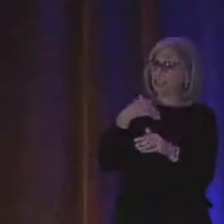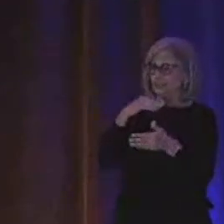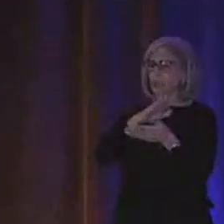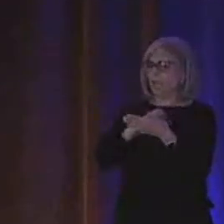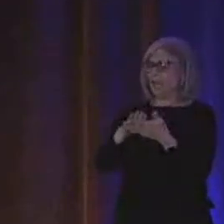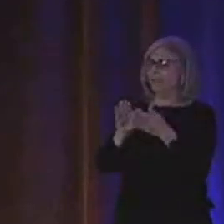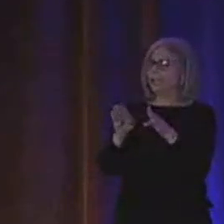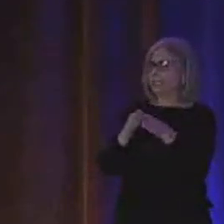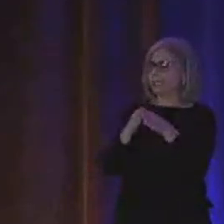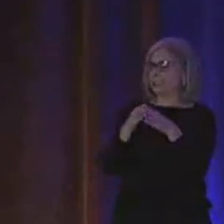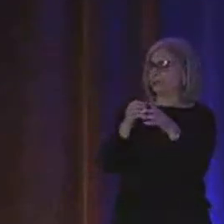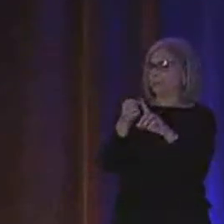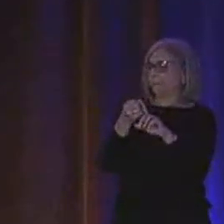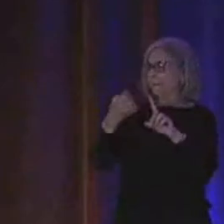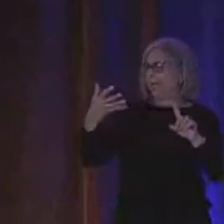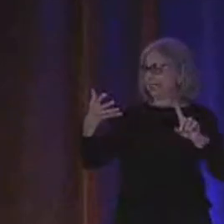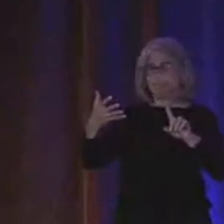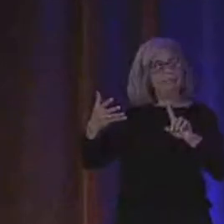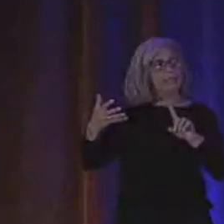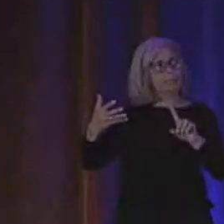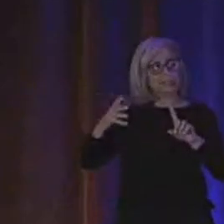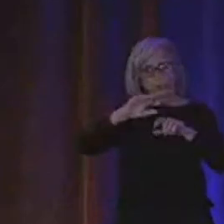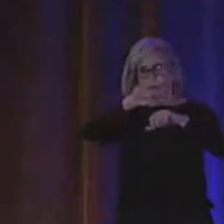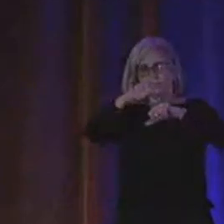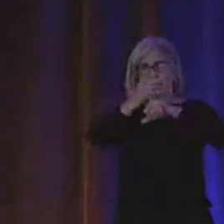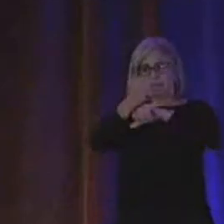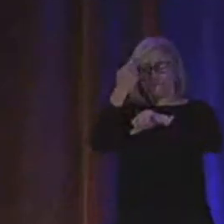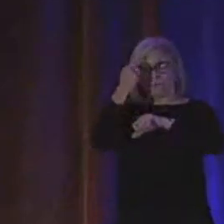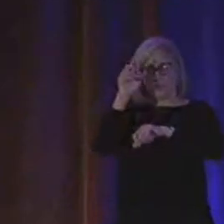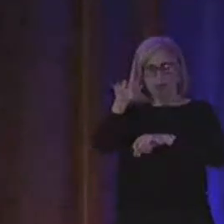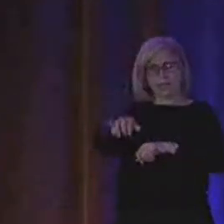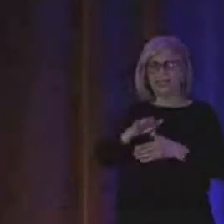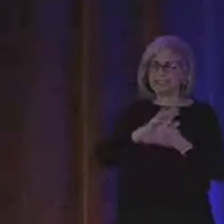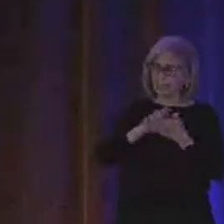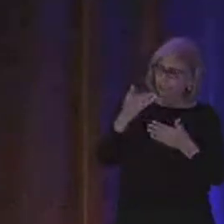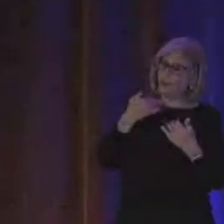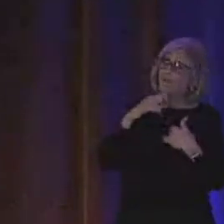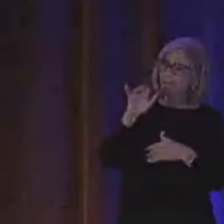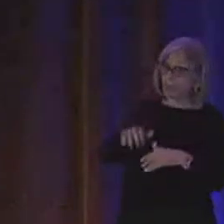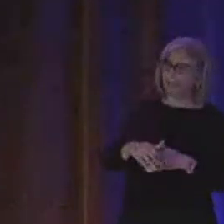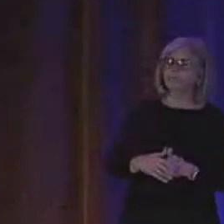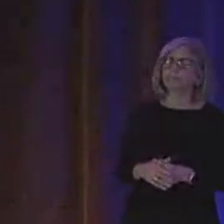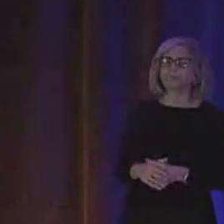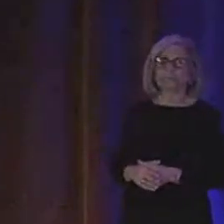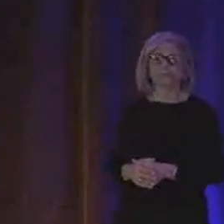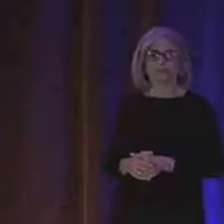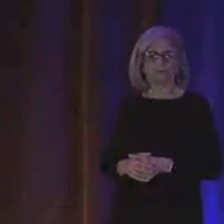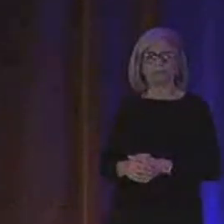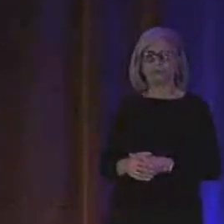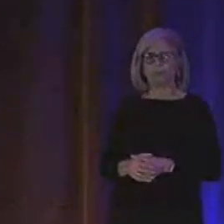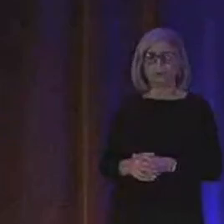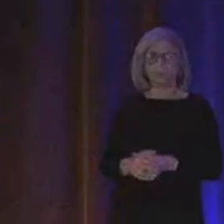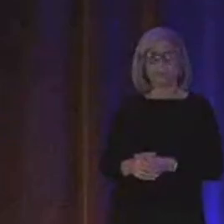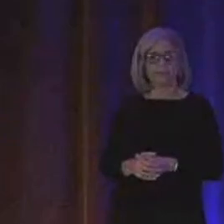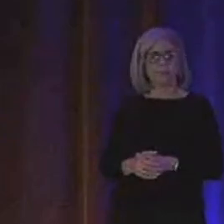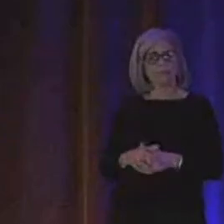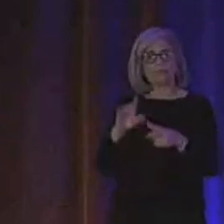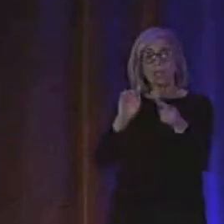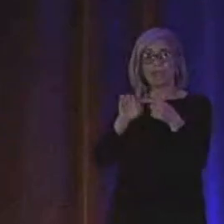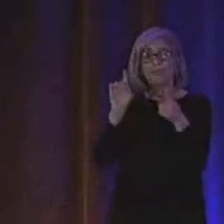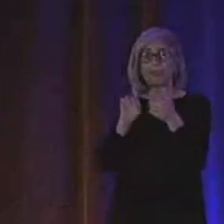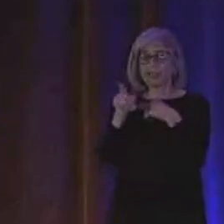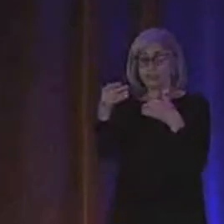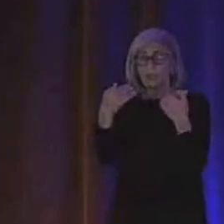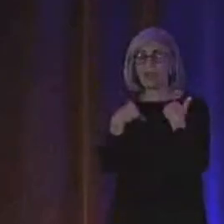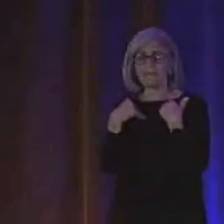expanded state set up for your widget. So it's nice to have that like default is true. And then you can